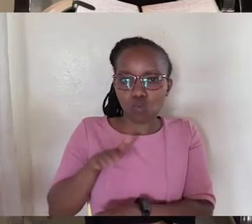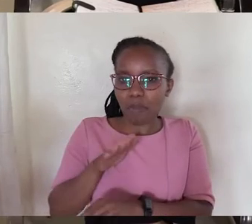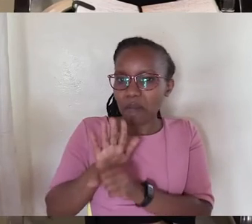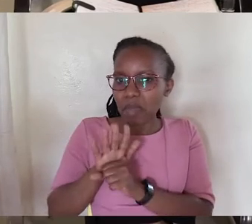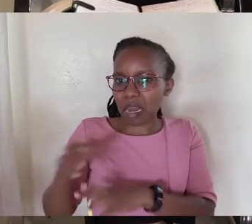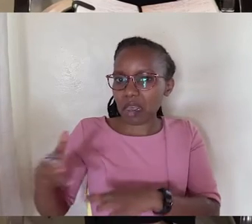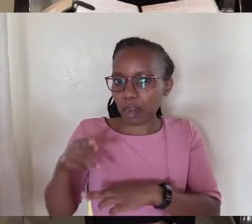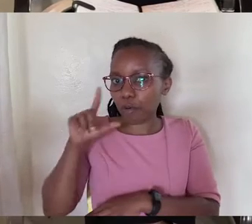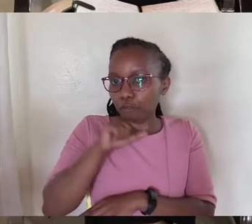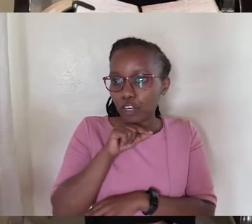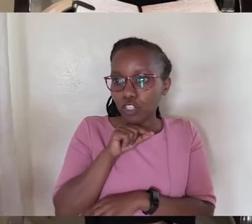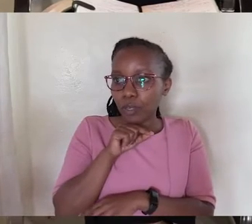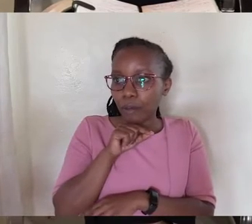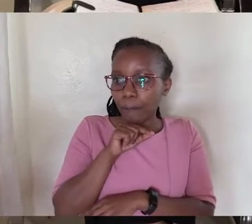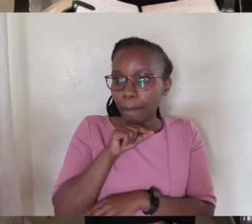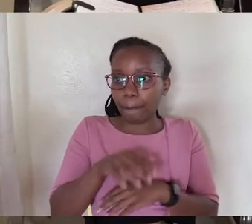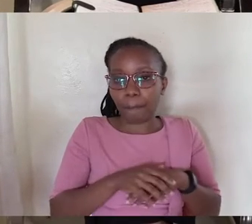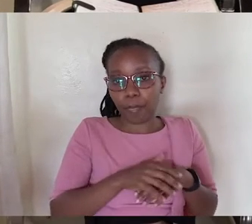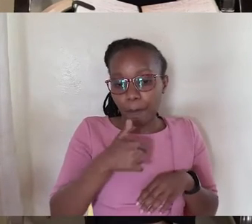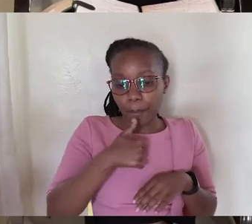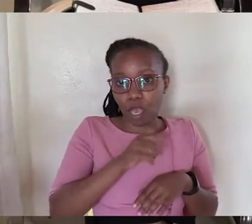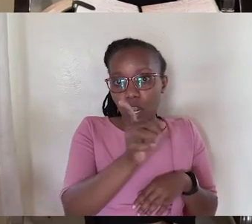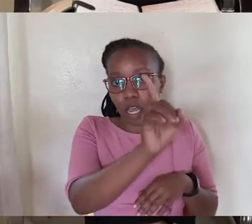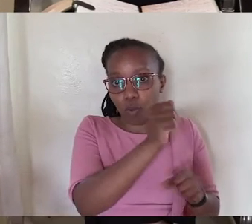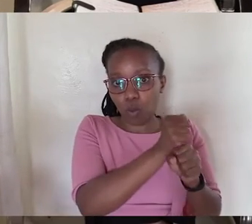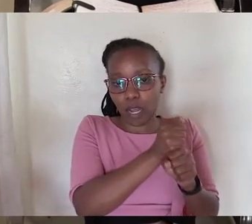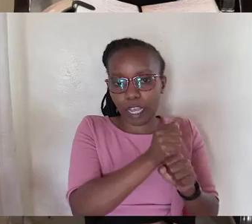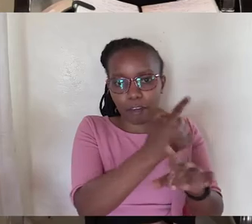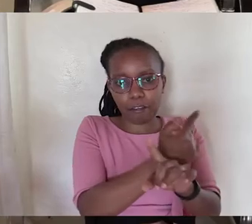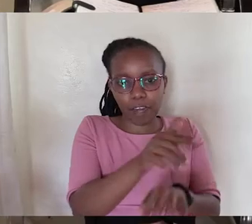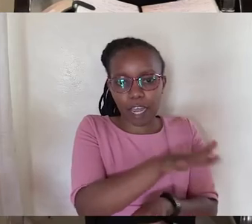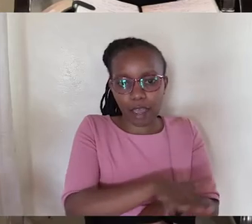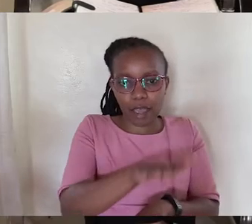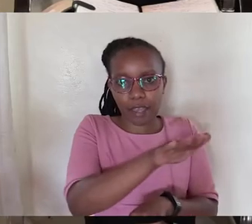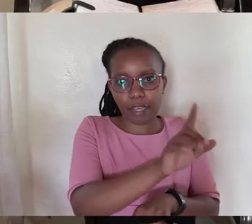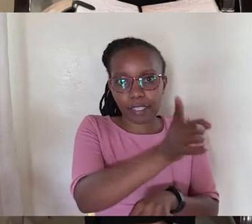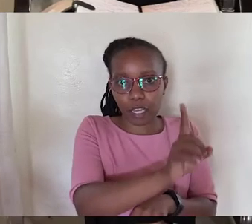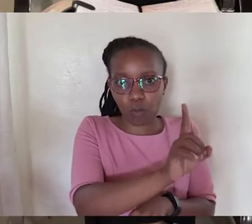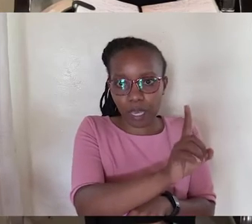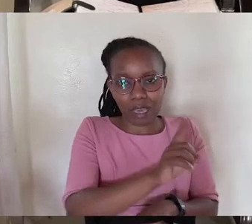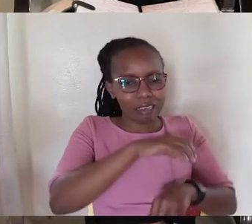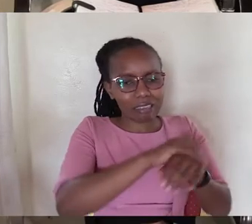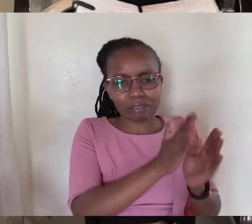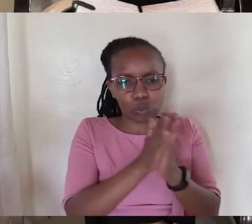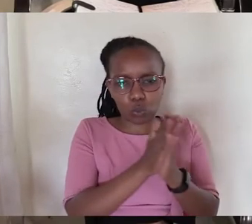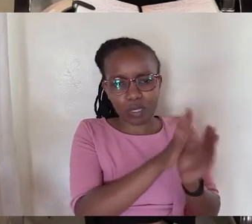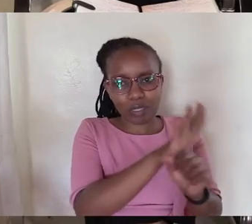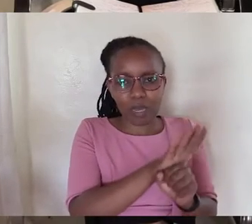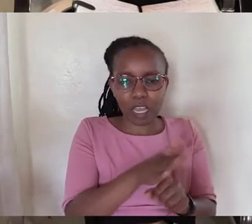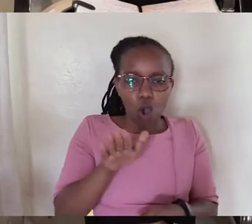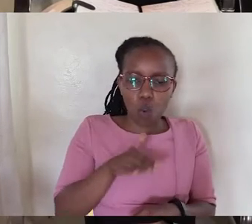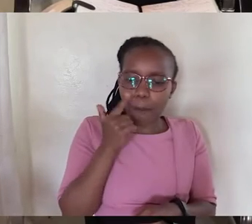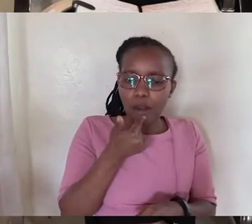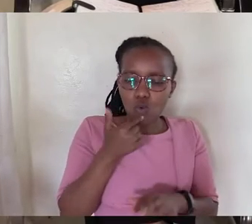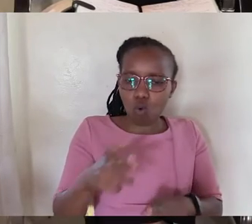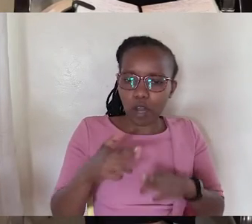violated. I was posted in Nairobi. So in the different areas of Nairobi, I was able to highlight and get very many stories from the women who had been violated,